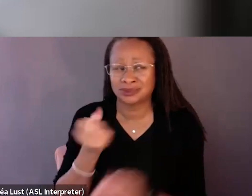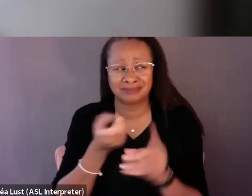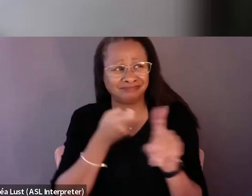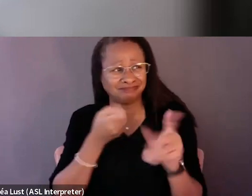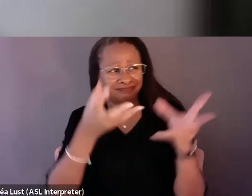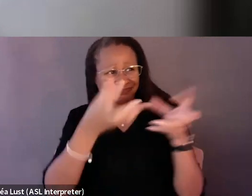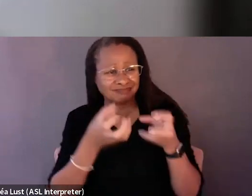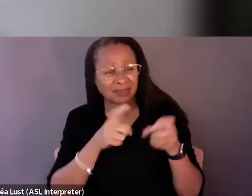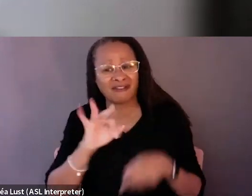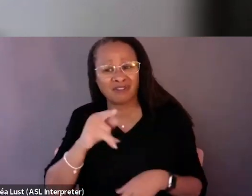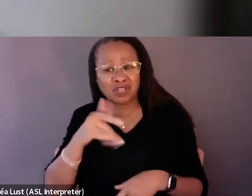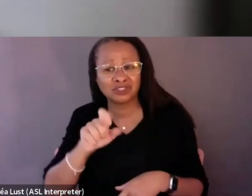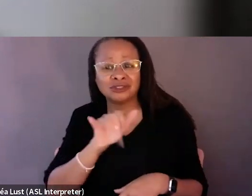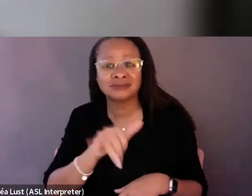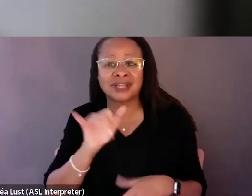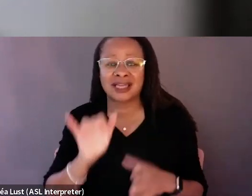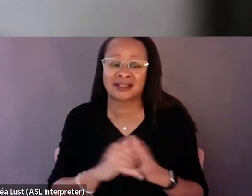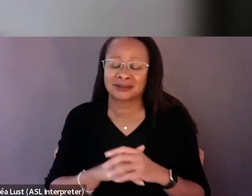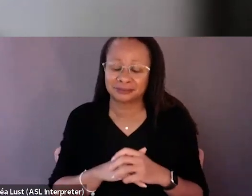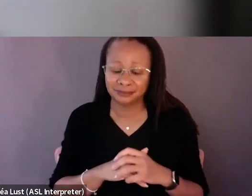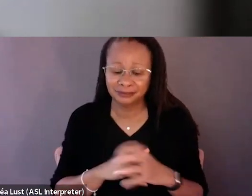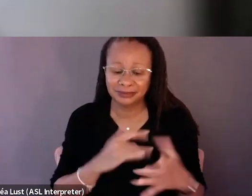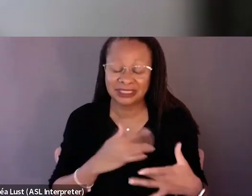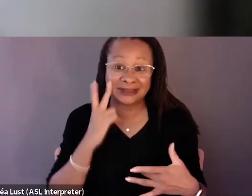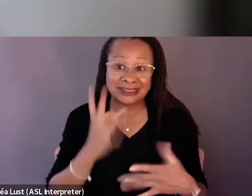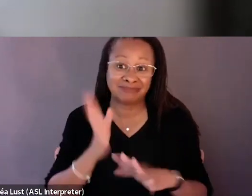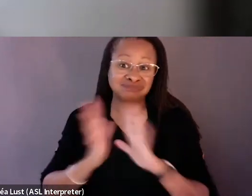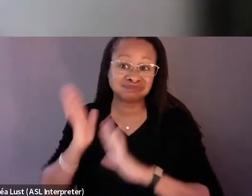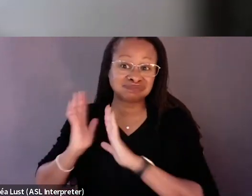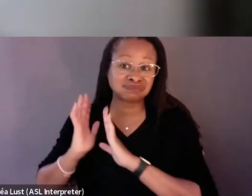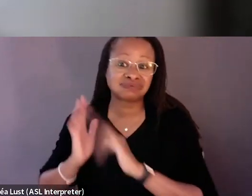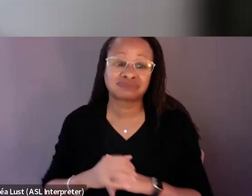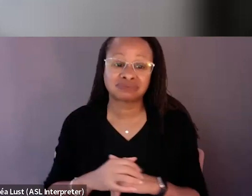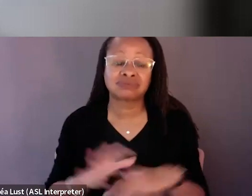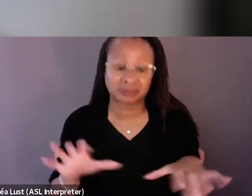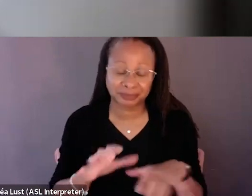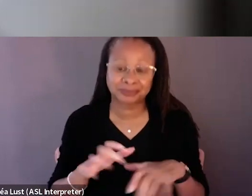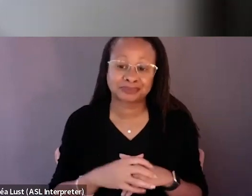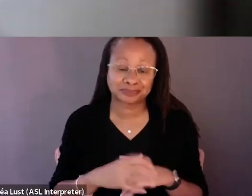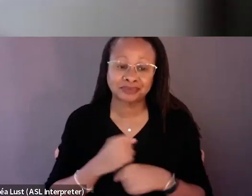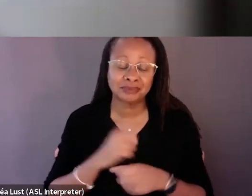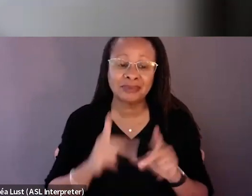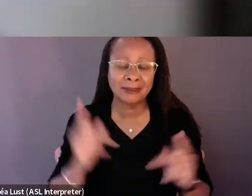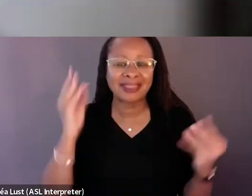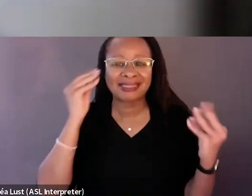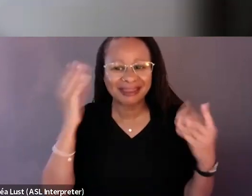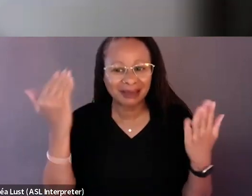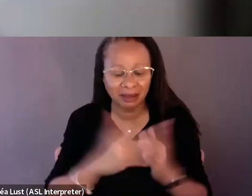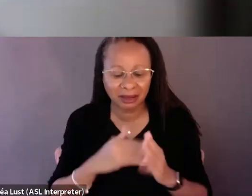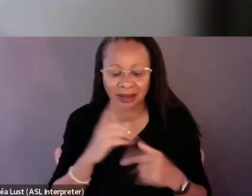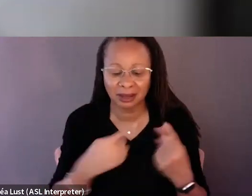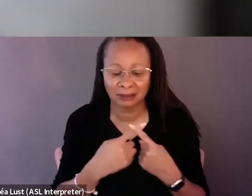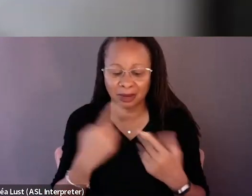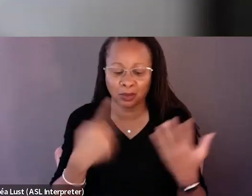news material that used to be seen in years before do make people think about what